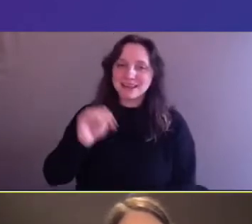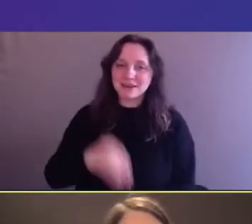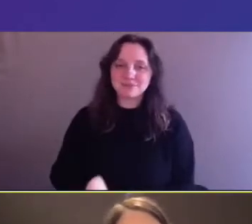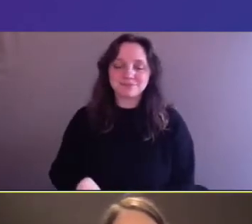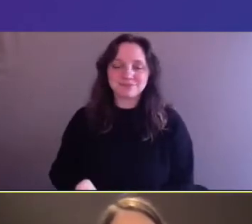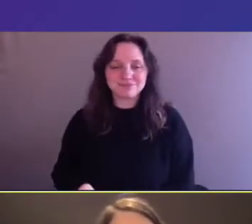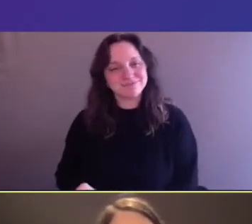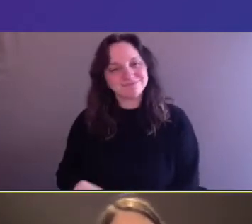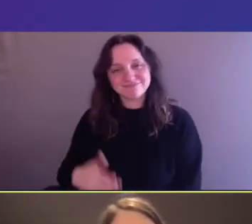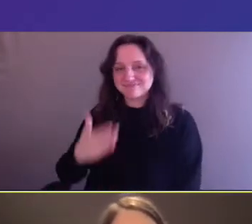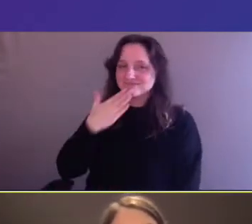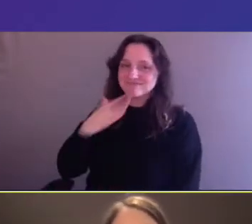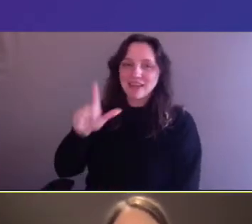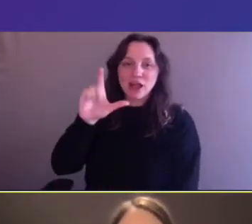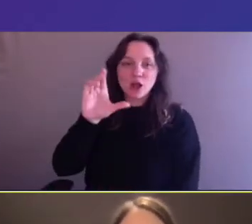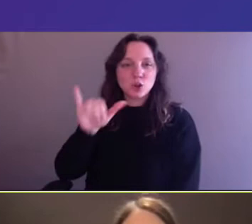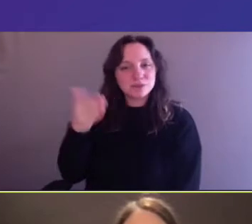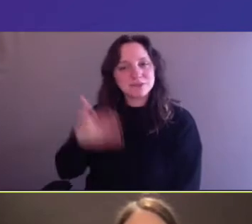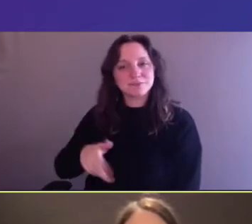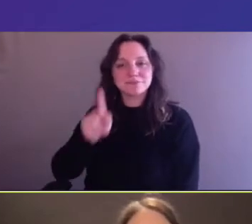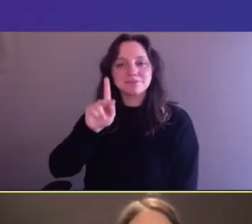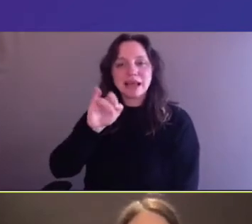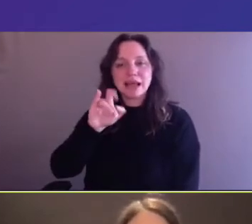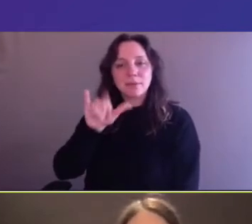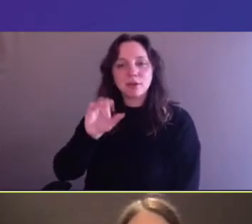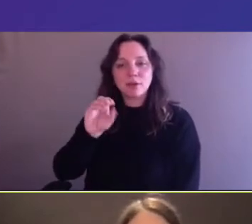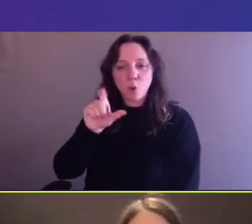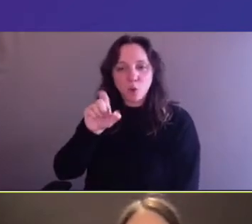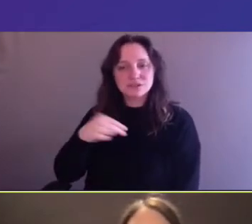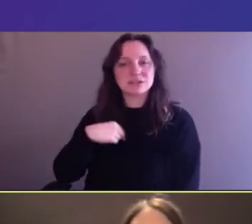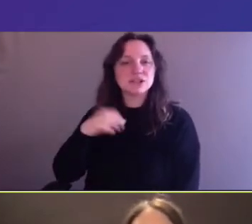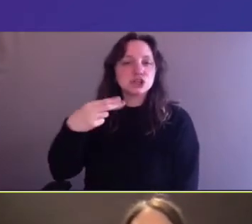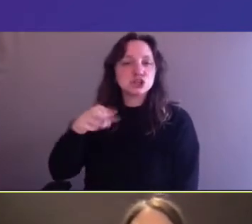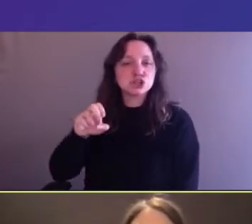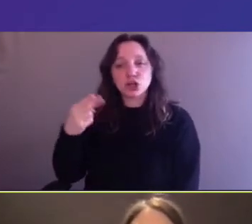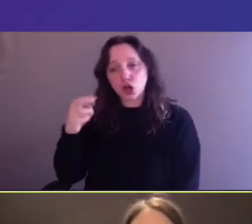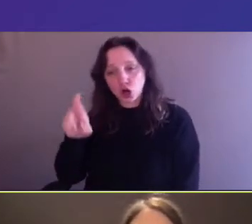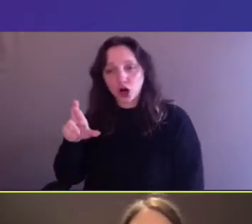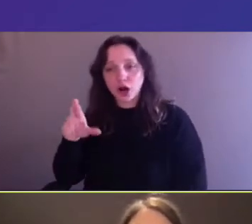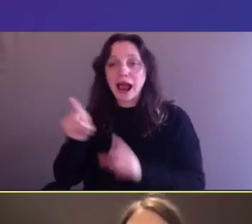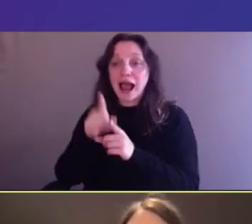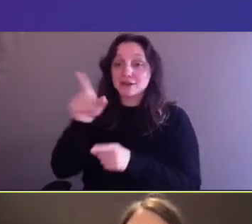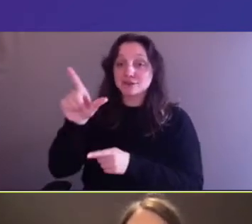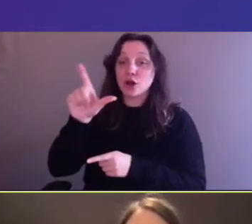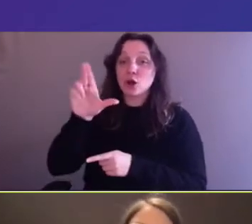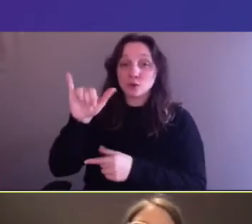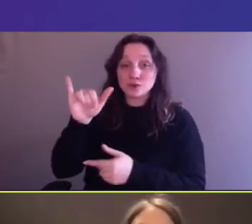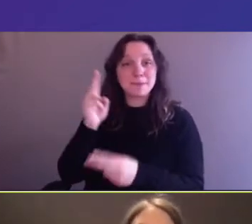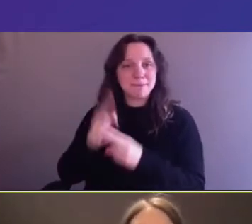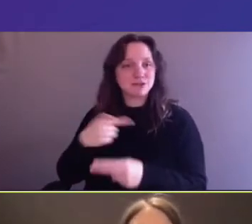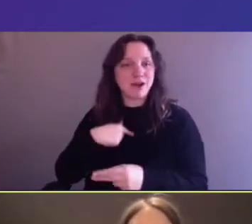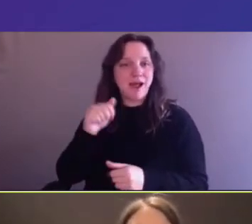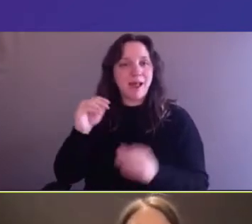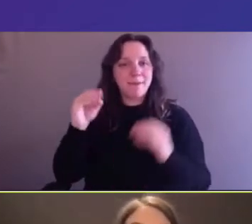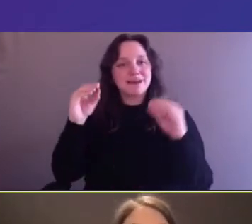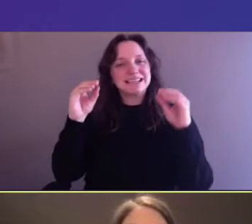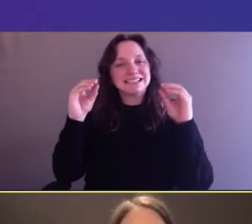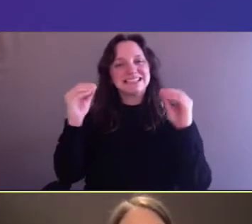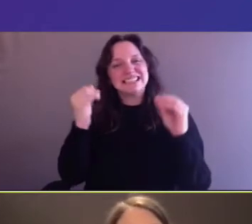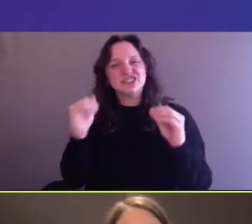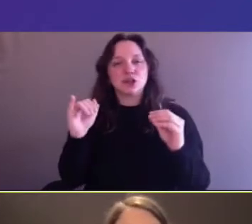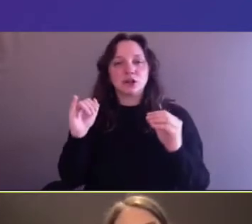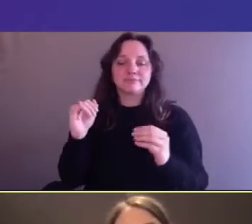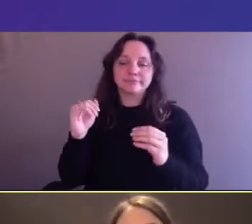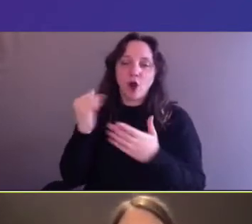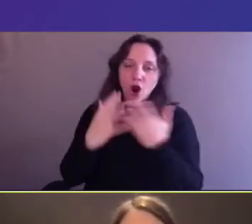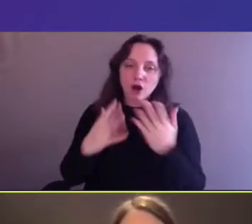much, Lucy. Hi, everybody. My name is Kimberly Olsen. I use she, her pronouns. And as Lucy said, I am a teaching artist, and I'm also the executive